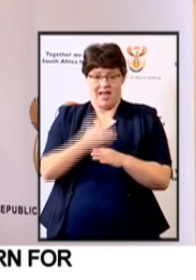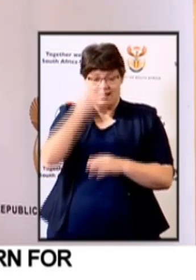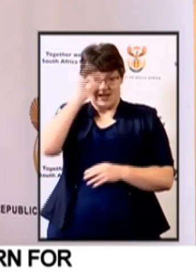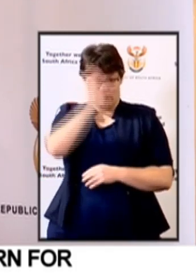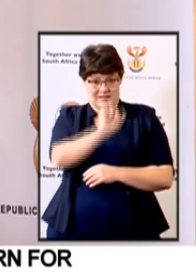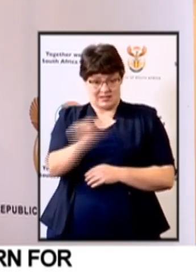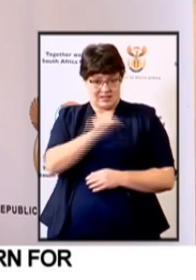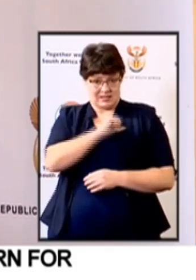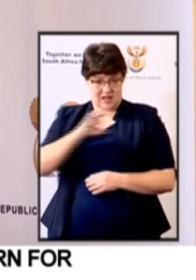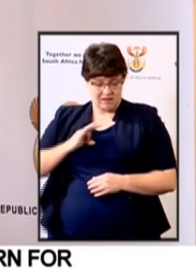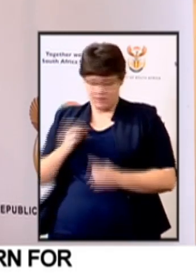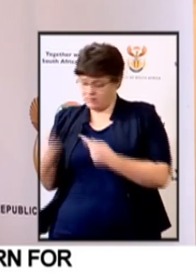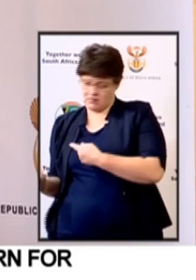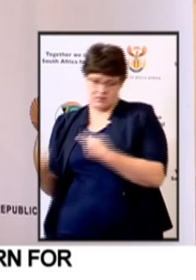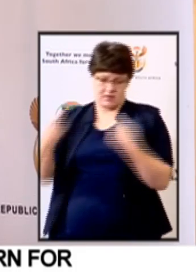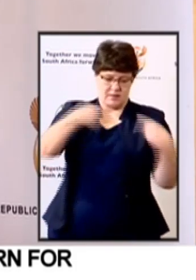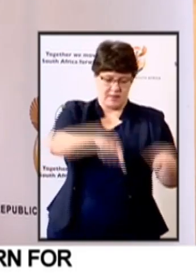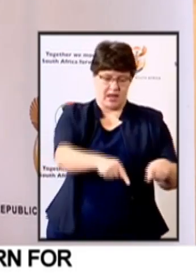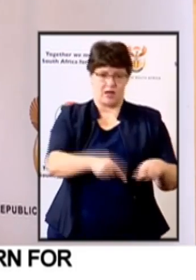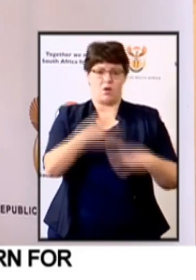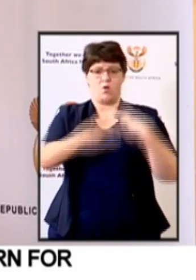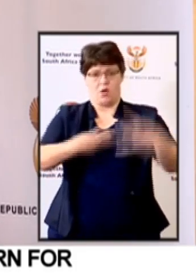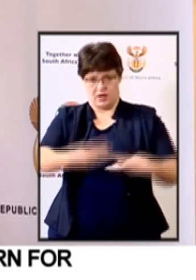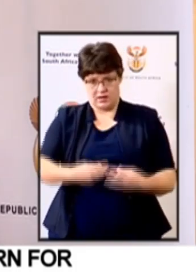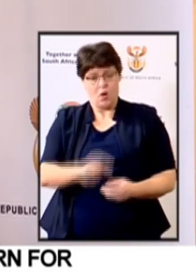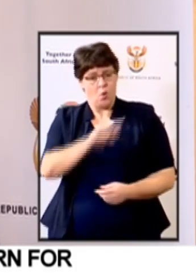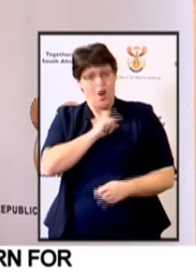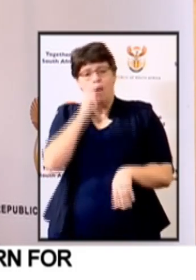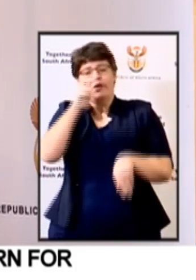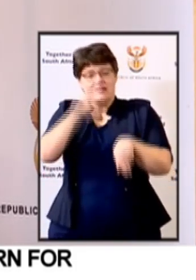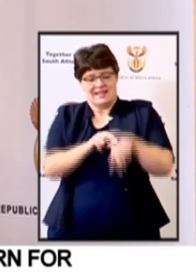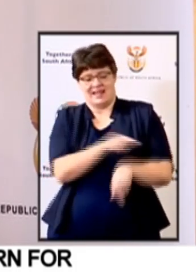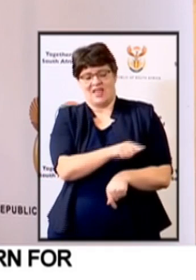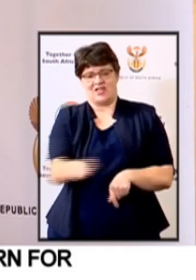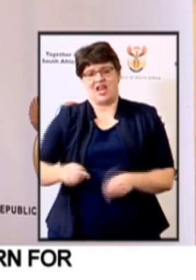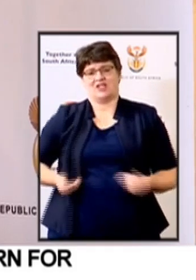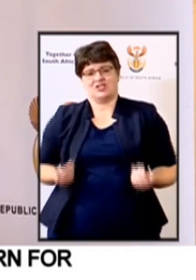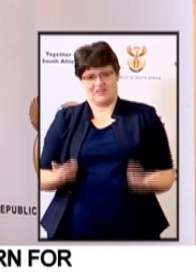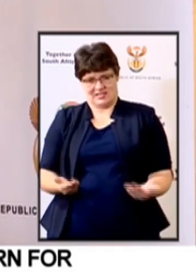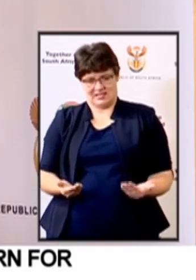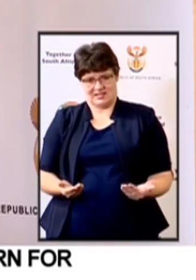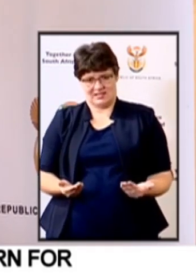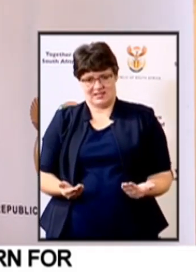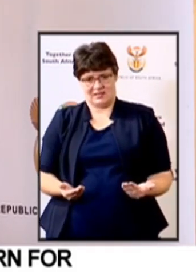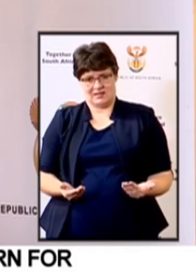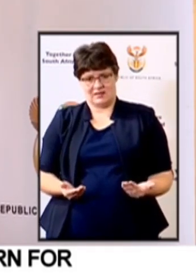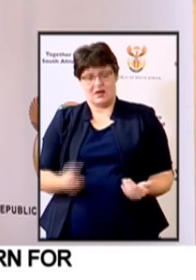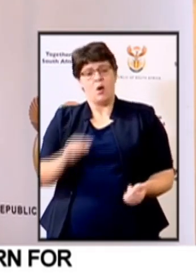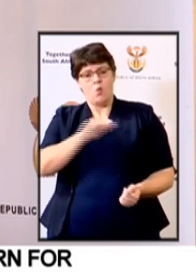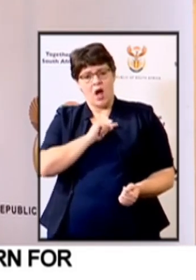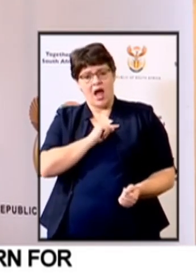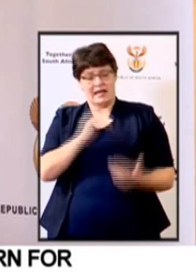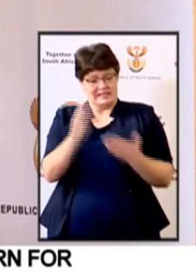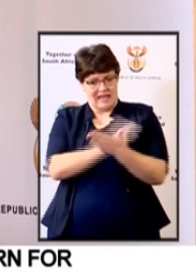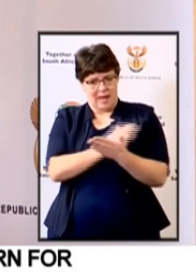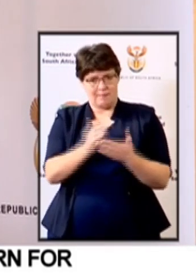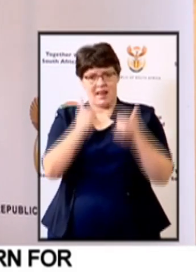provide services that will be required by those sectors that are part of the level 4